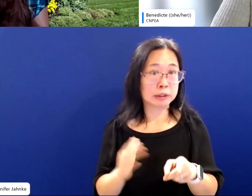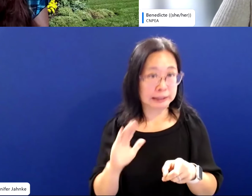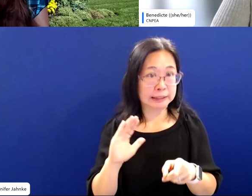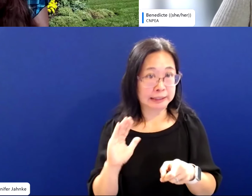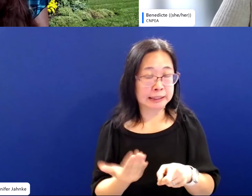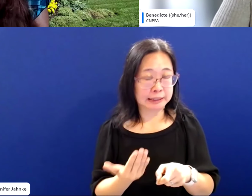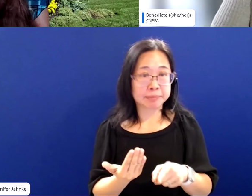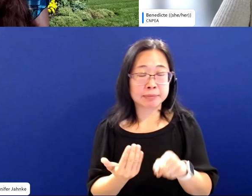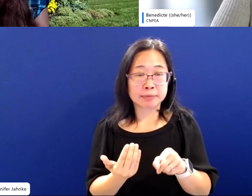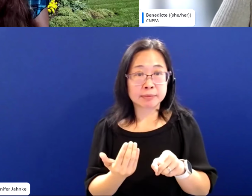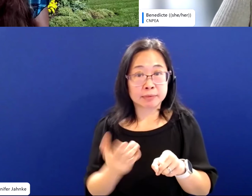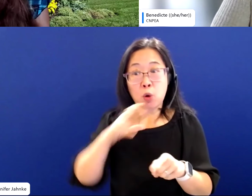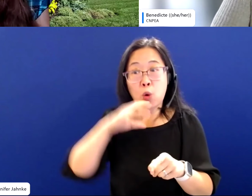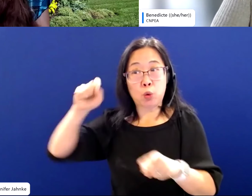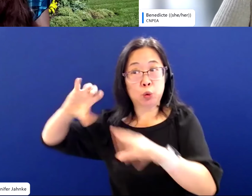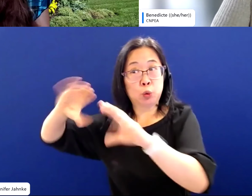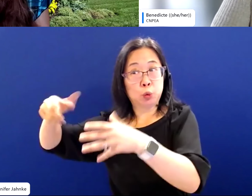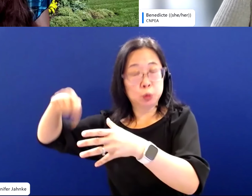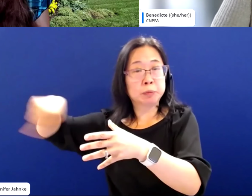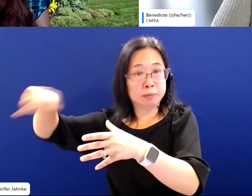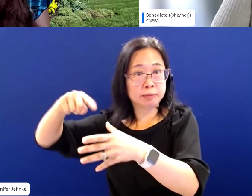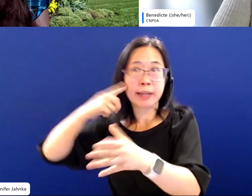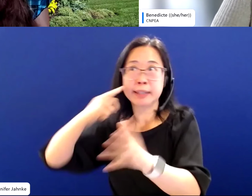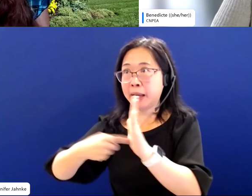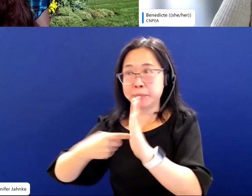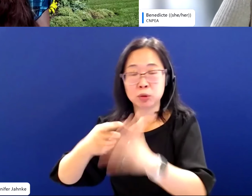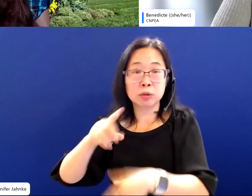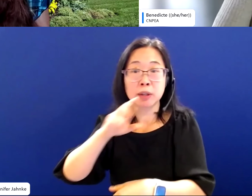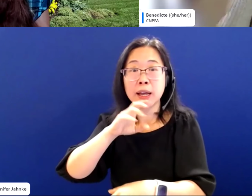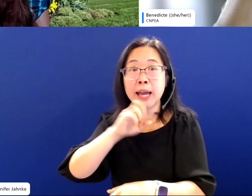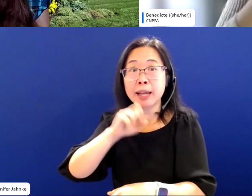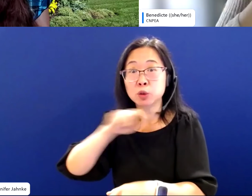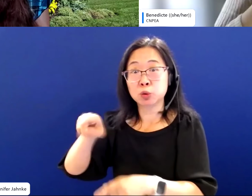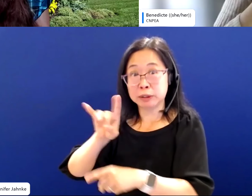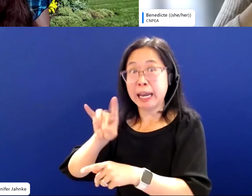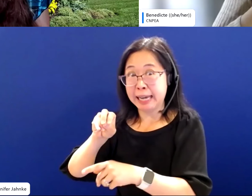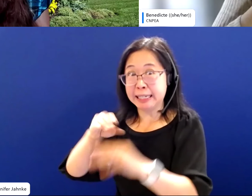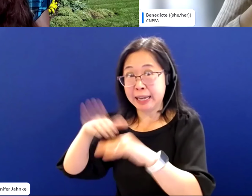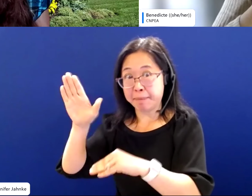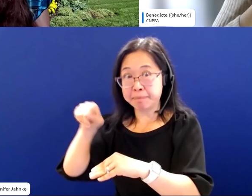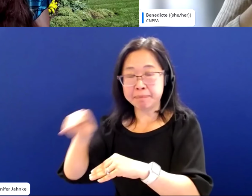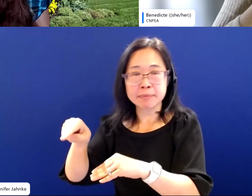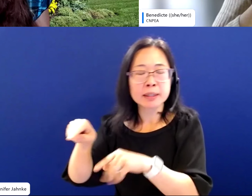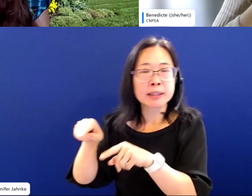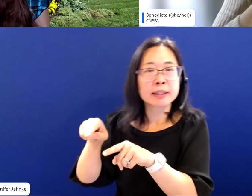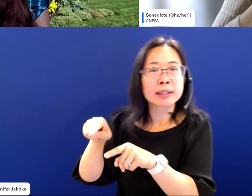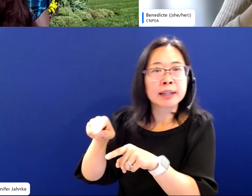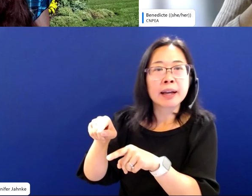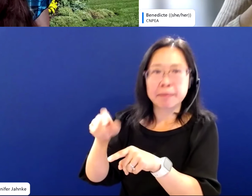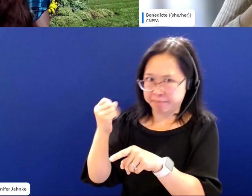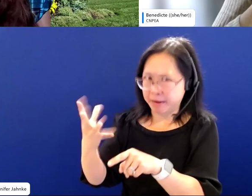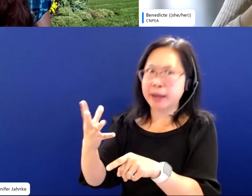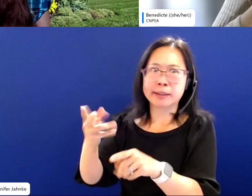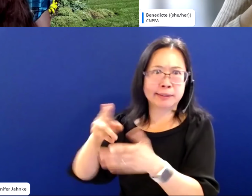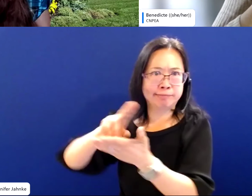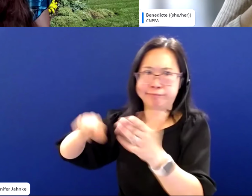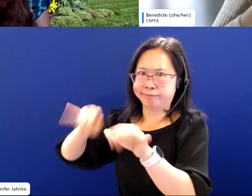if they're in their 80s, say, there's a lot of stereotypes about what someone in their 80s,